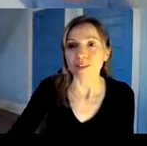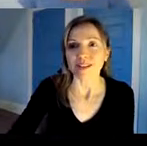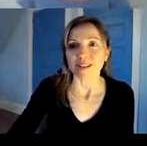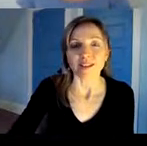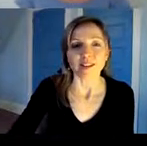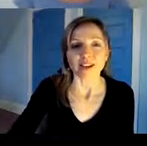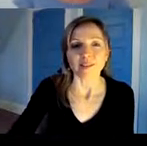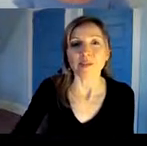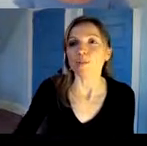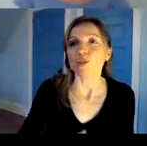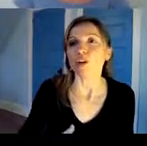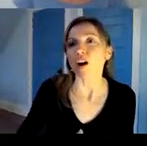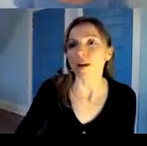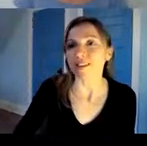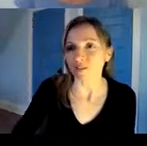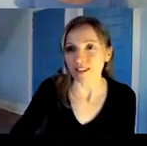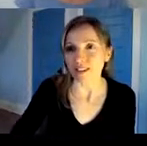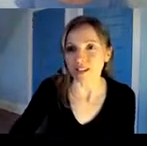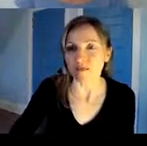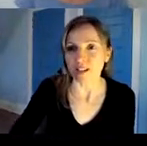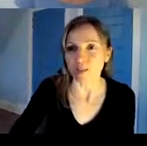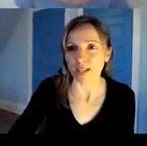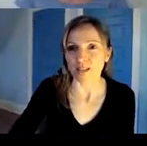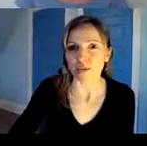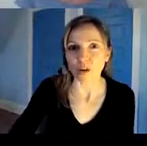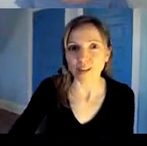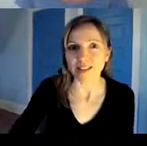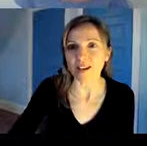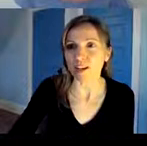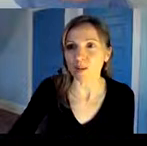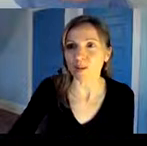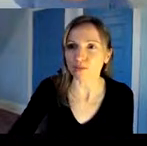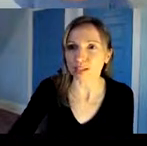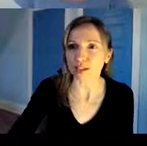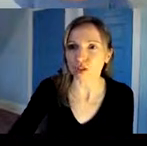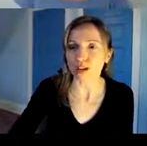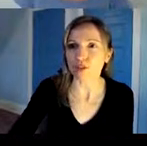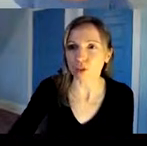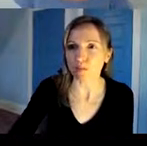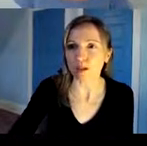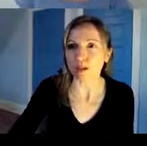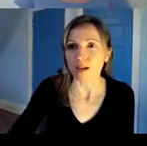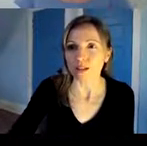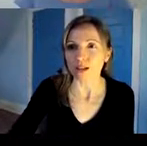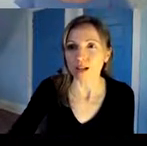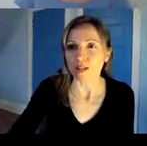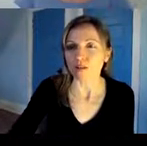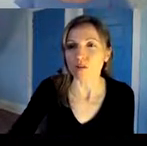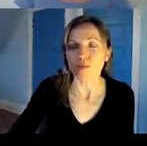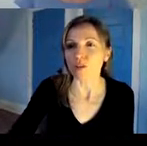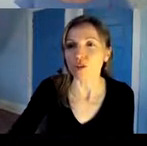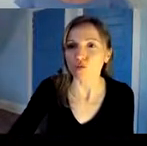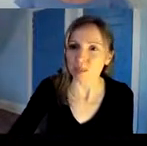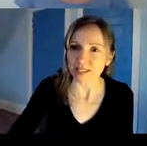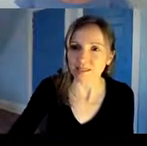time, been able to combat the defenses of native plants. So all plants have chemical defenses to try and stop insects and